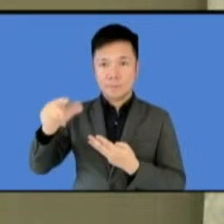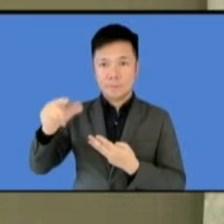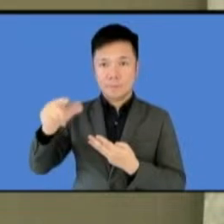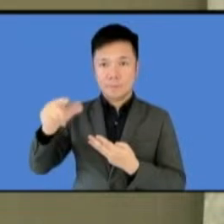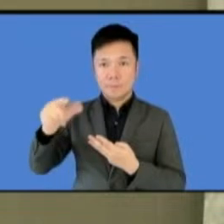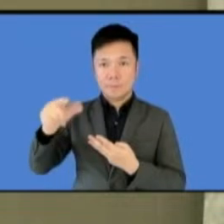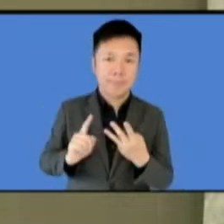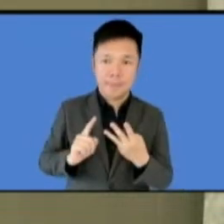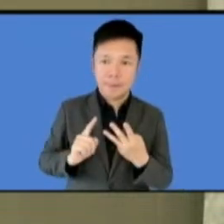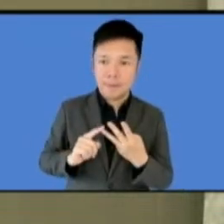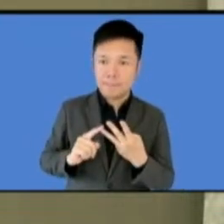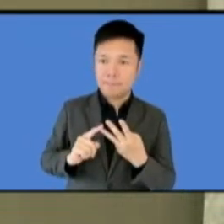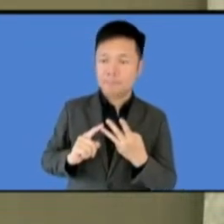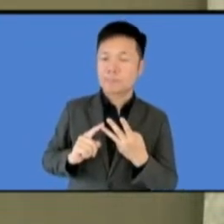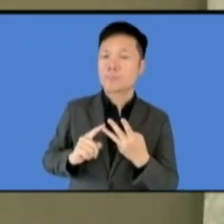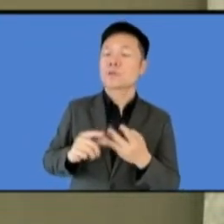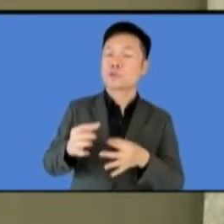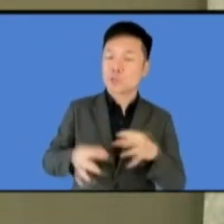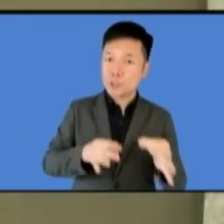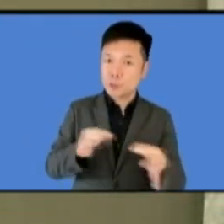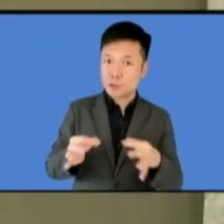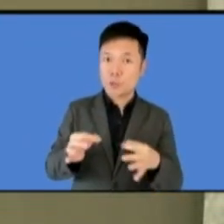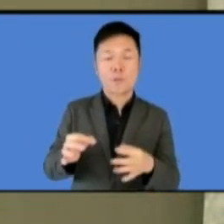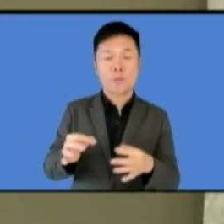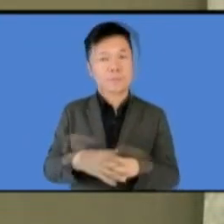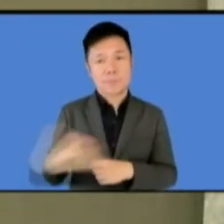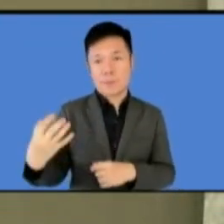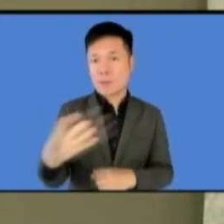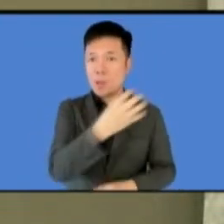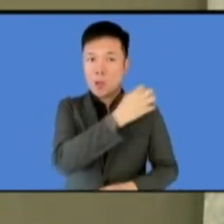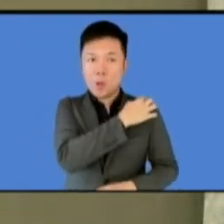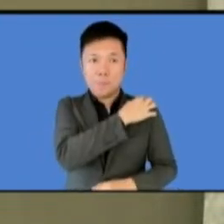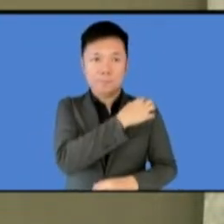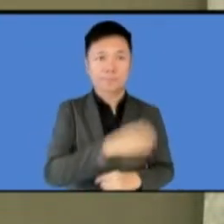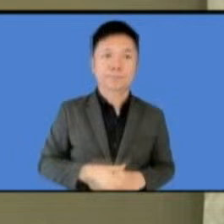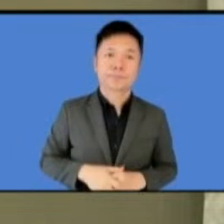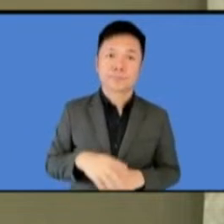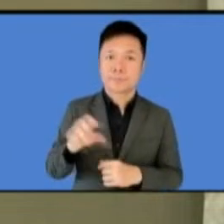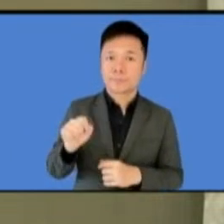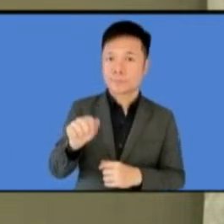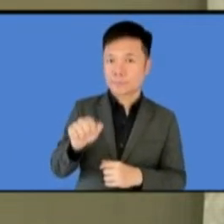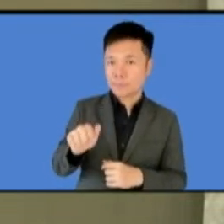Officer and Chief Strategy Officer, Sao Foundation, Singapore.